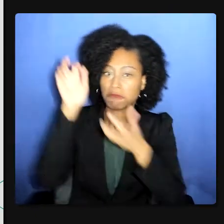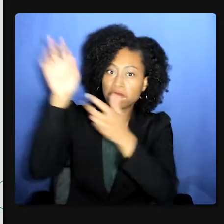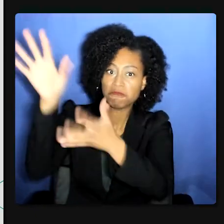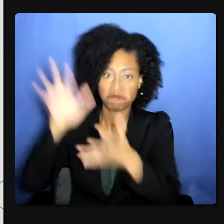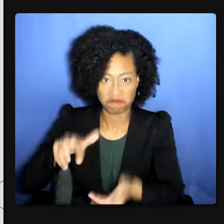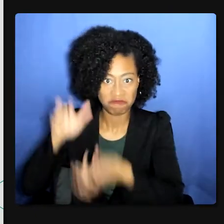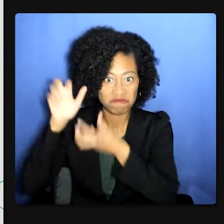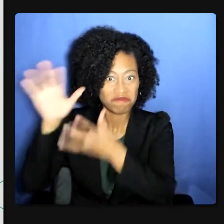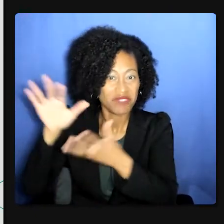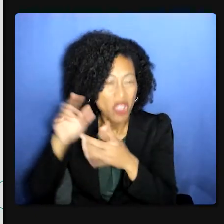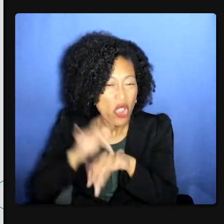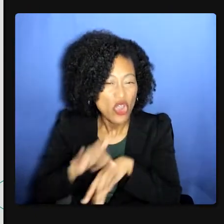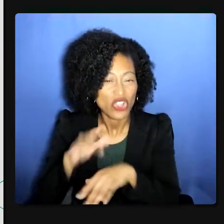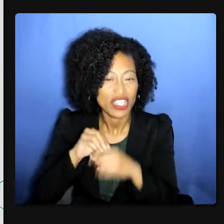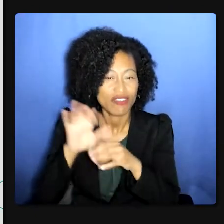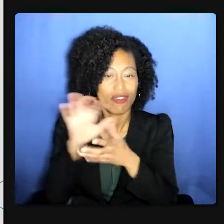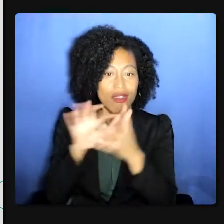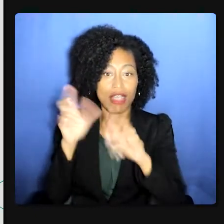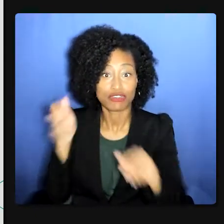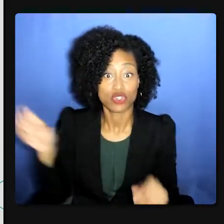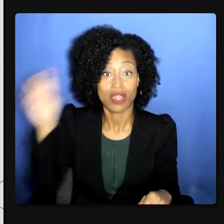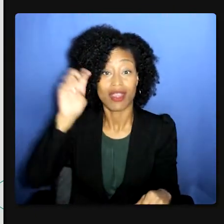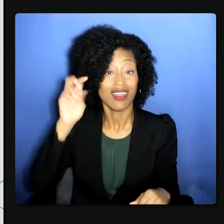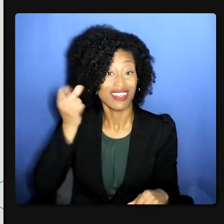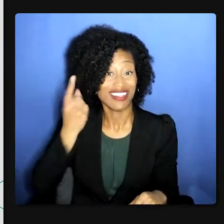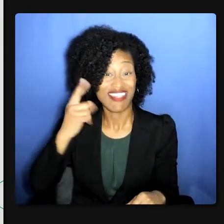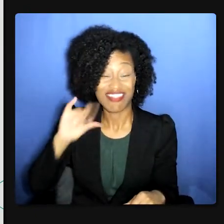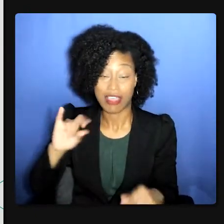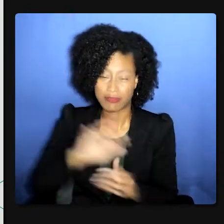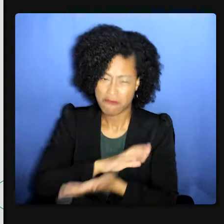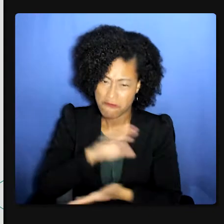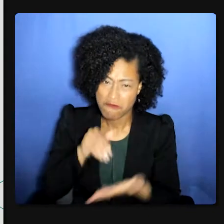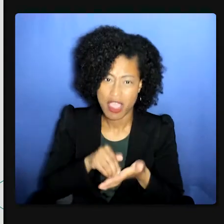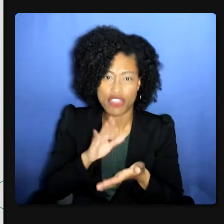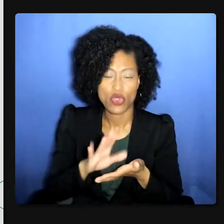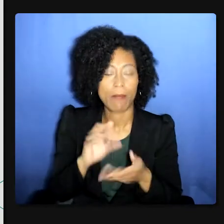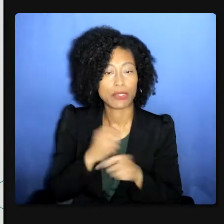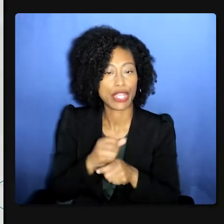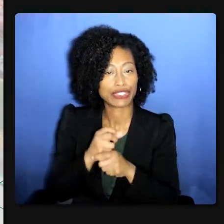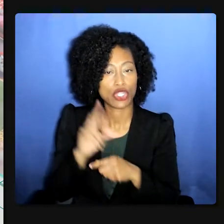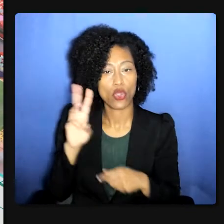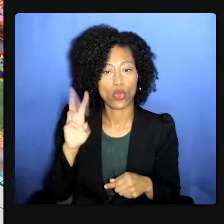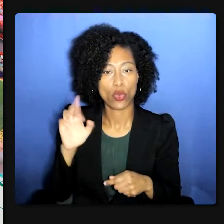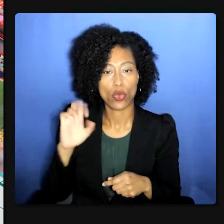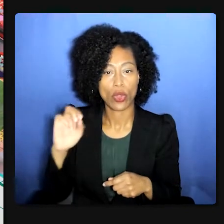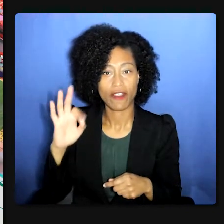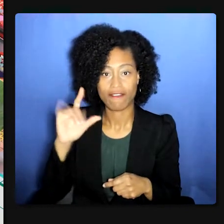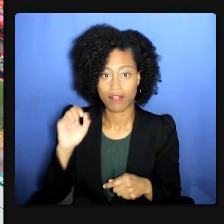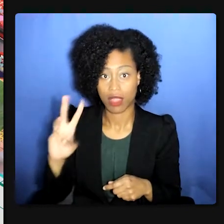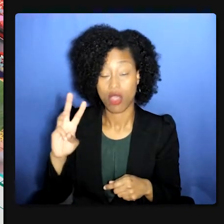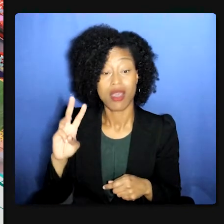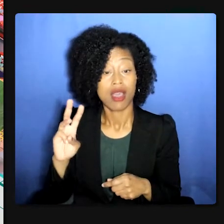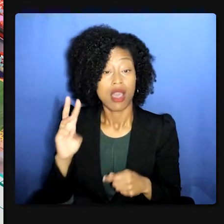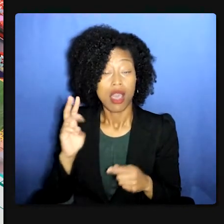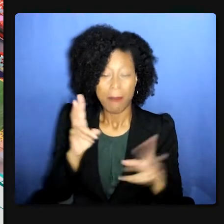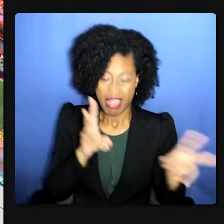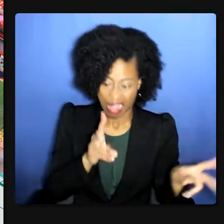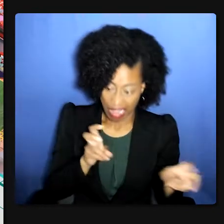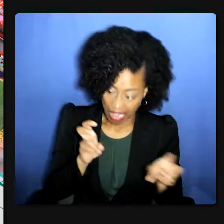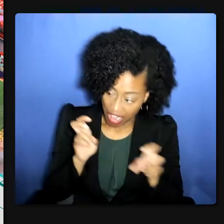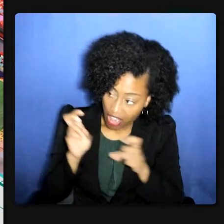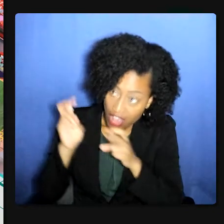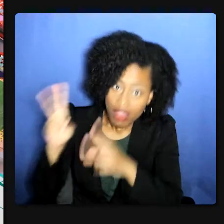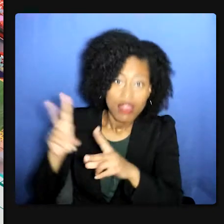cloud journey. These systems are, of course, the core of the production workflow. Now, the migration path overall,